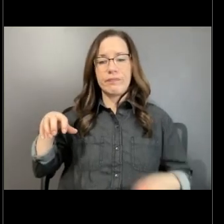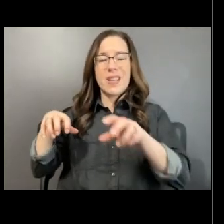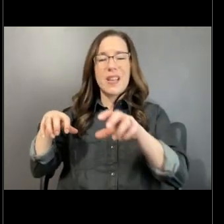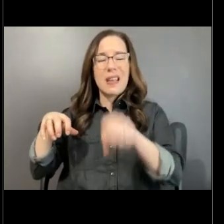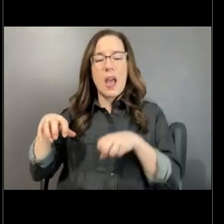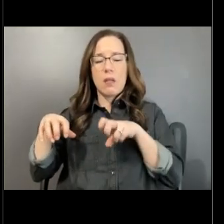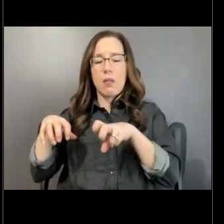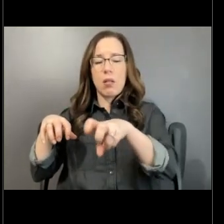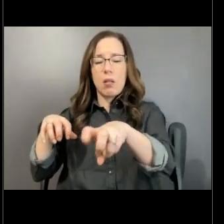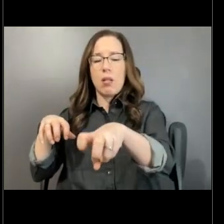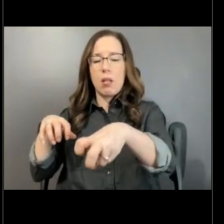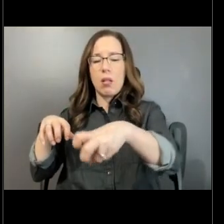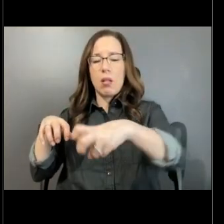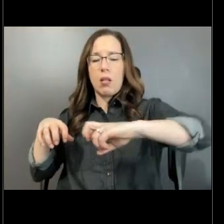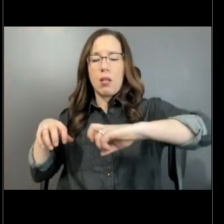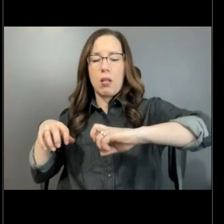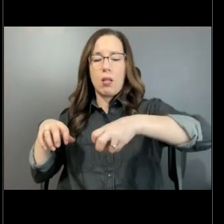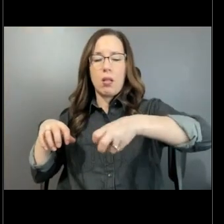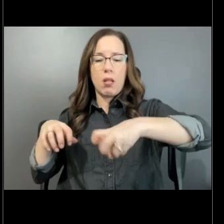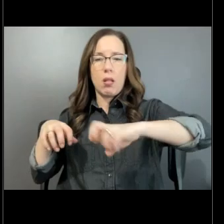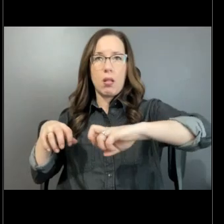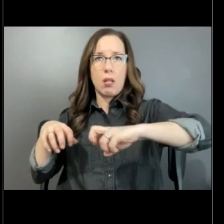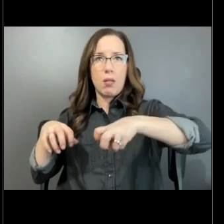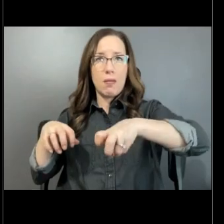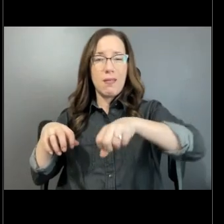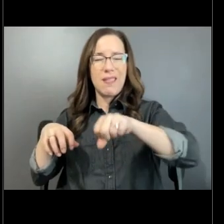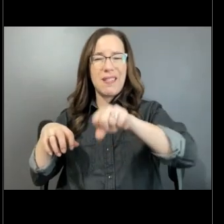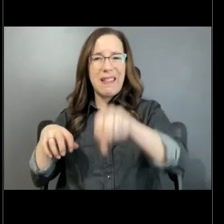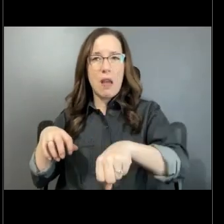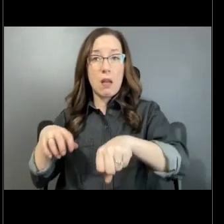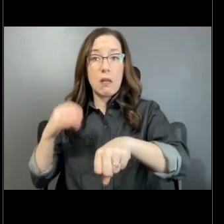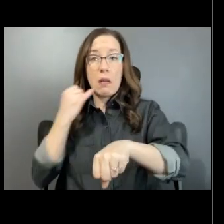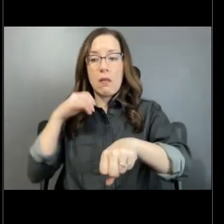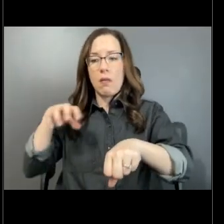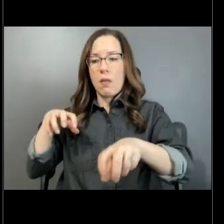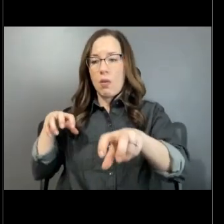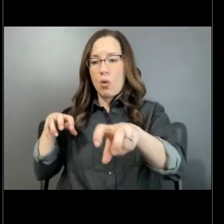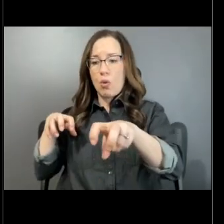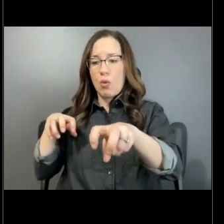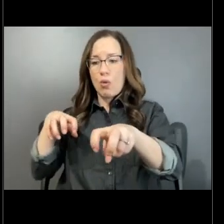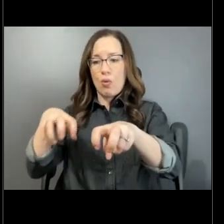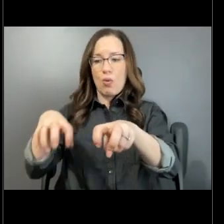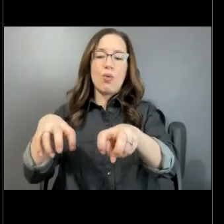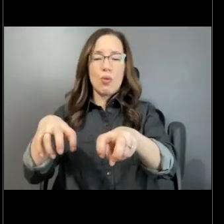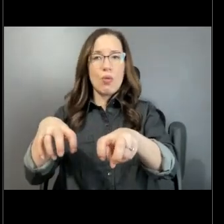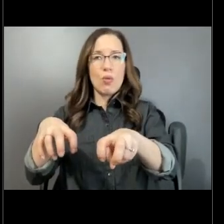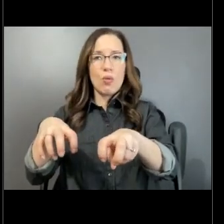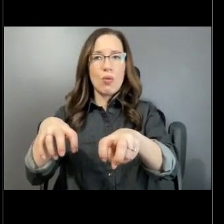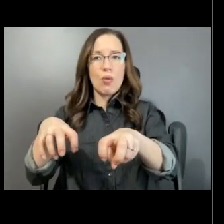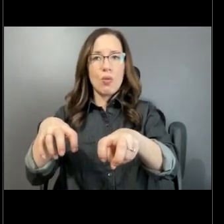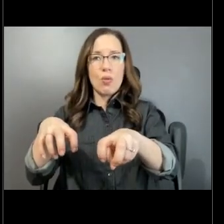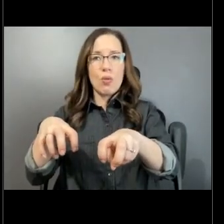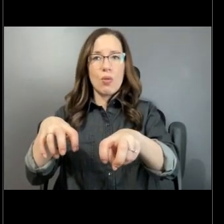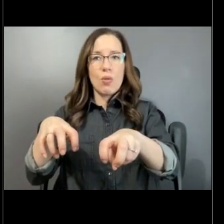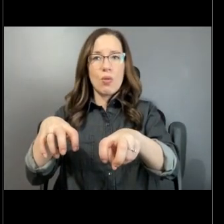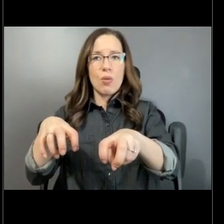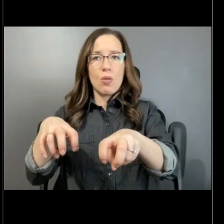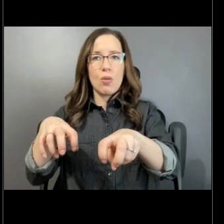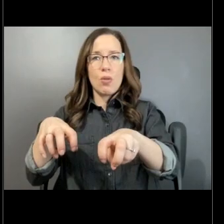circle. If the refrigerator were placed closer to the sink, a